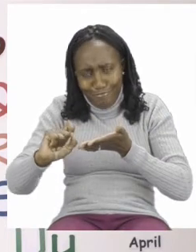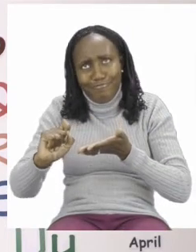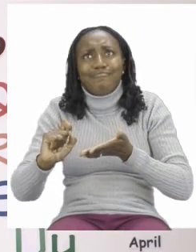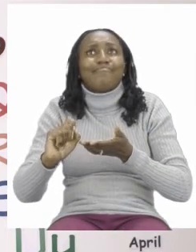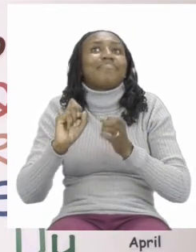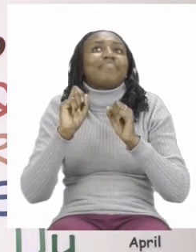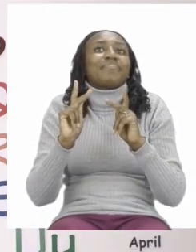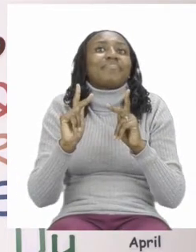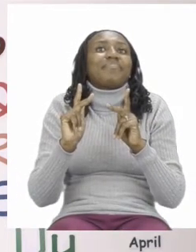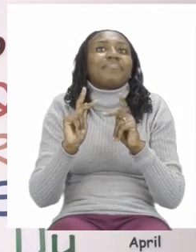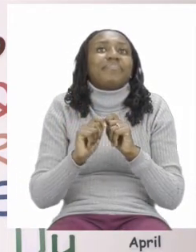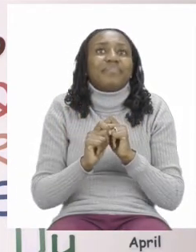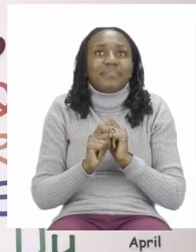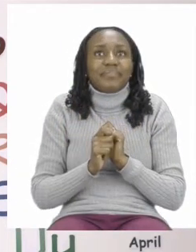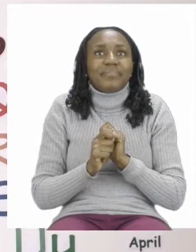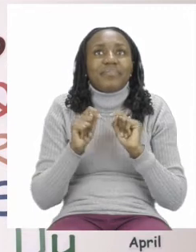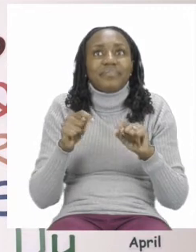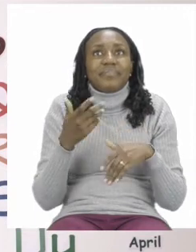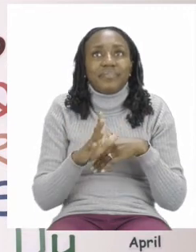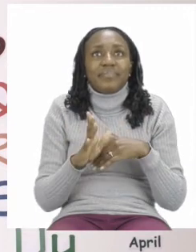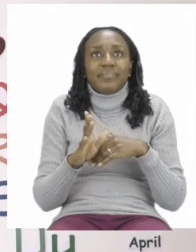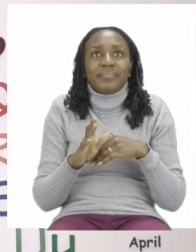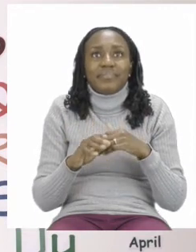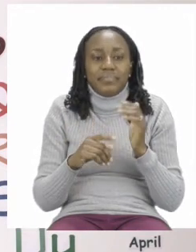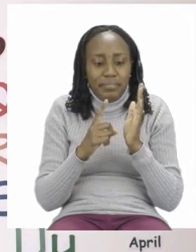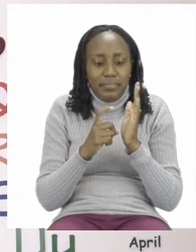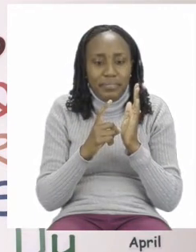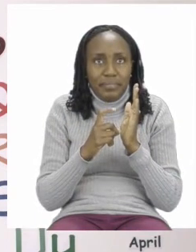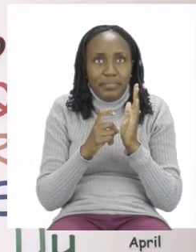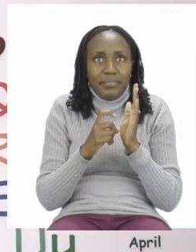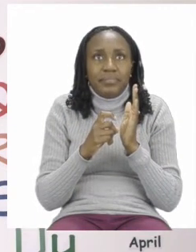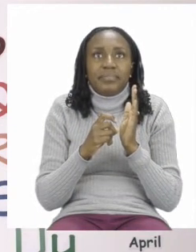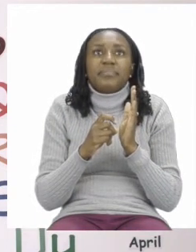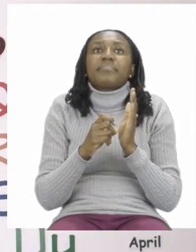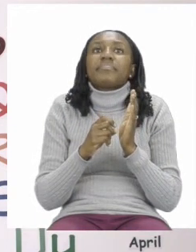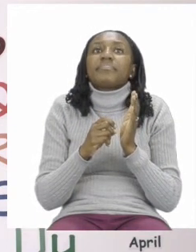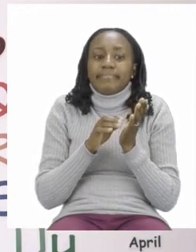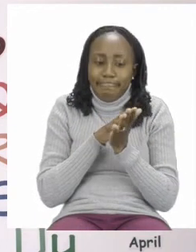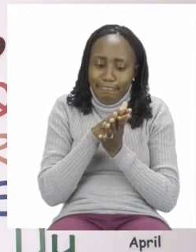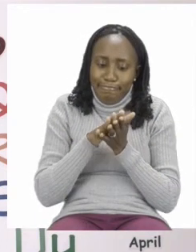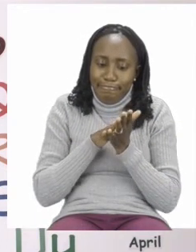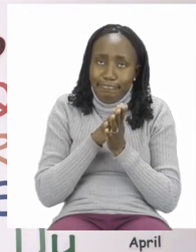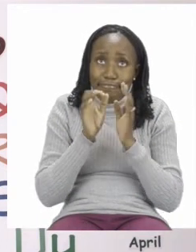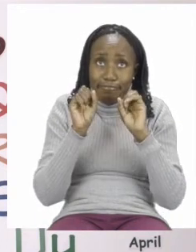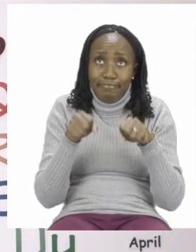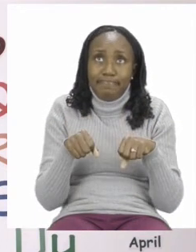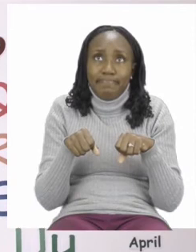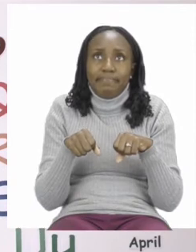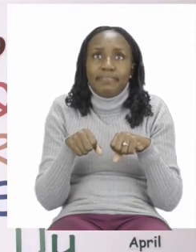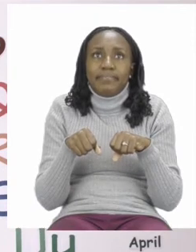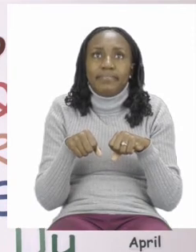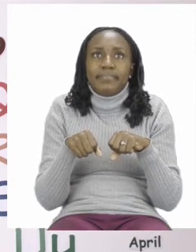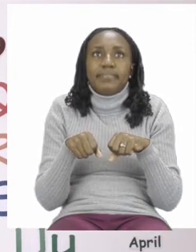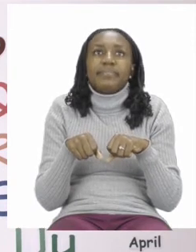yourselves. So now that we're done with our exercises, we need to sanitize our hands.